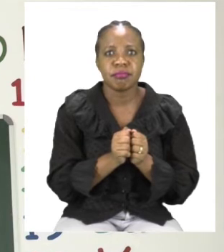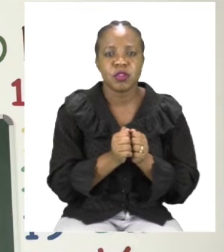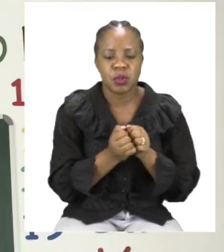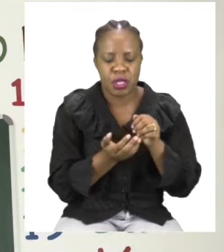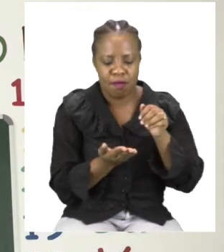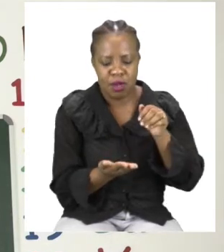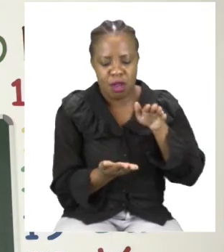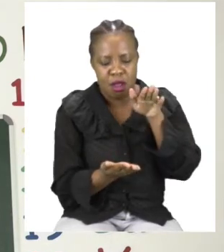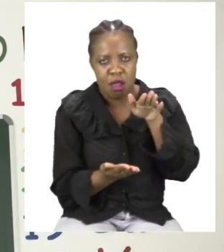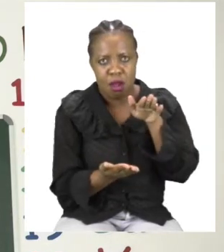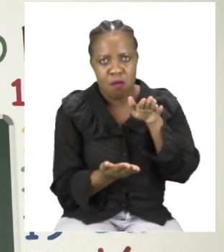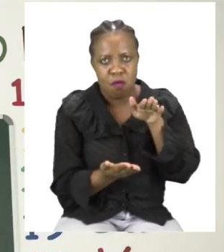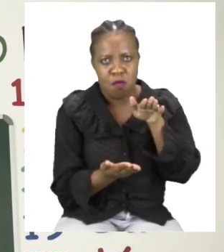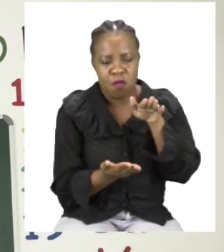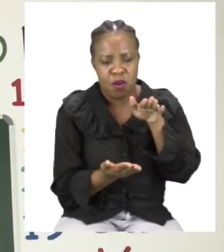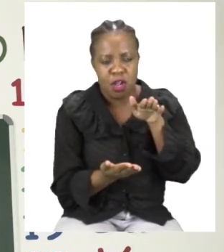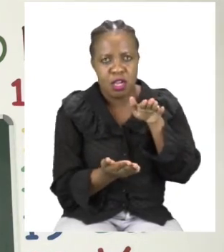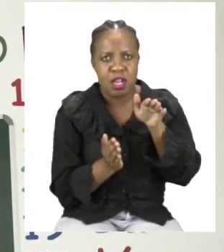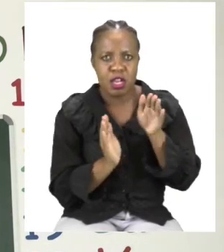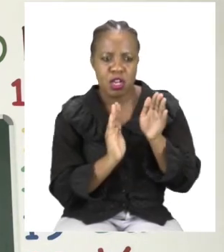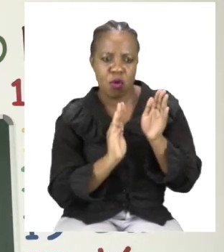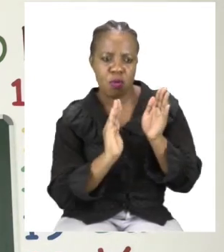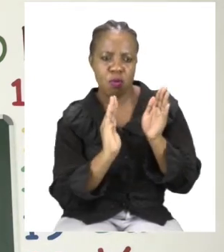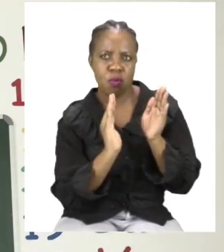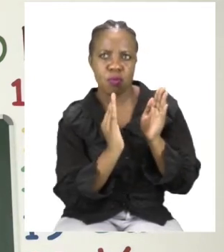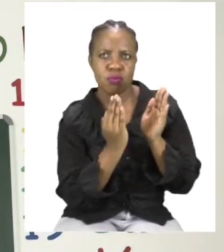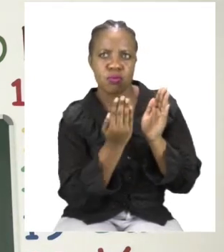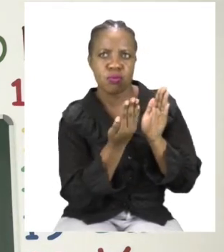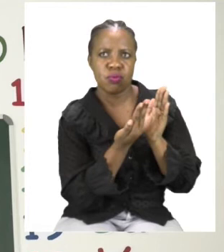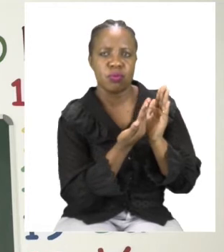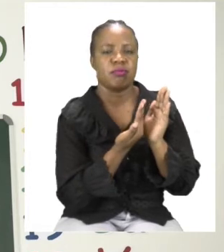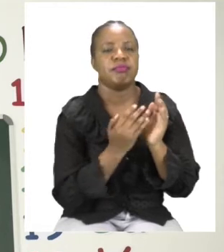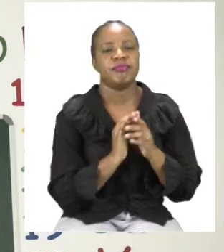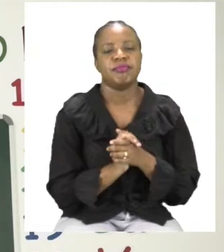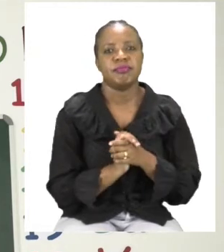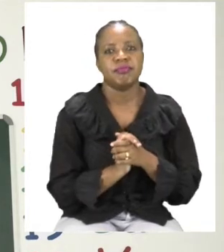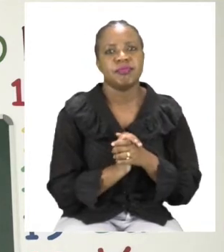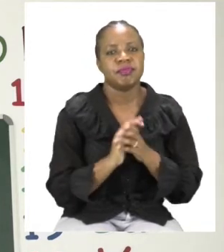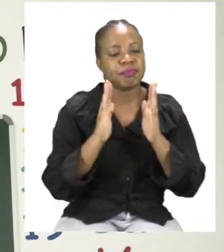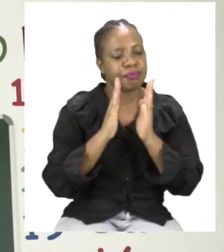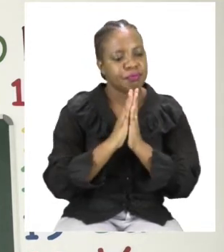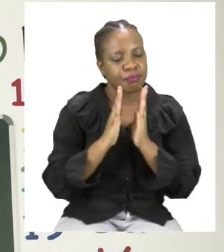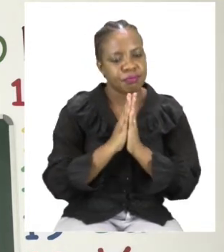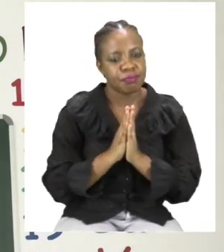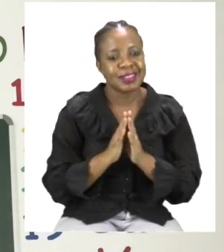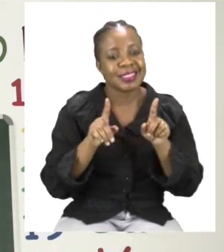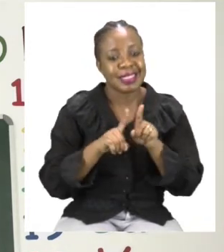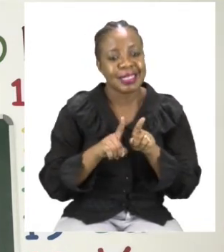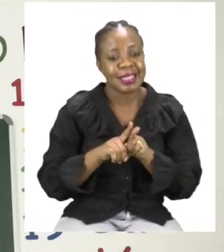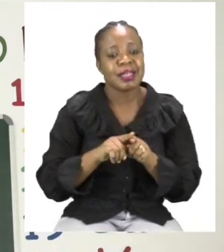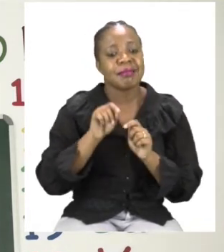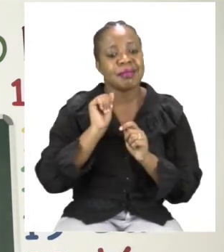with one curved face. I want you to please go and find things in your house that have